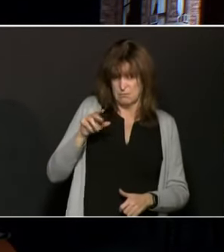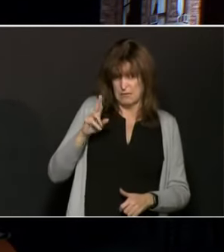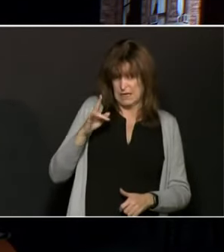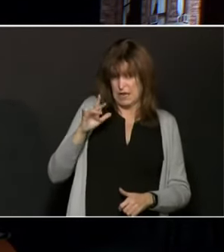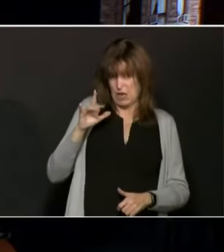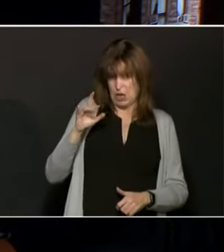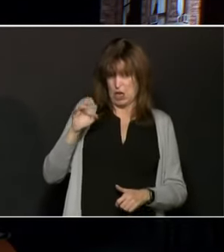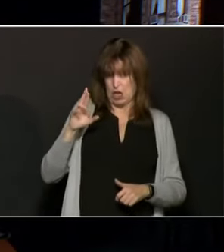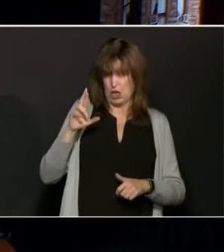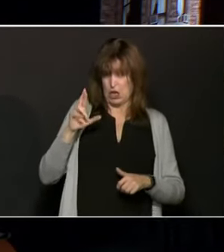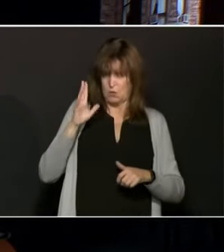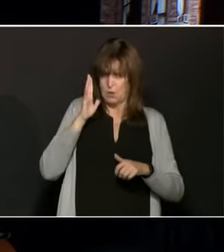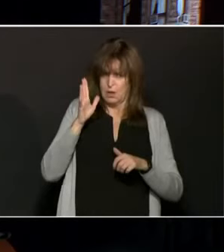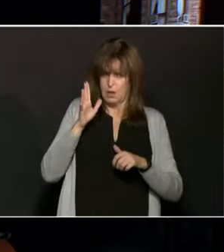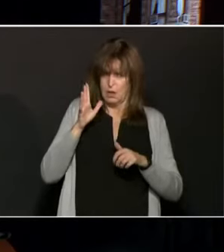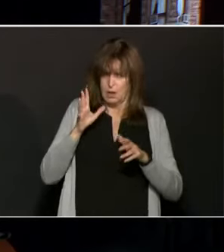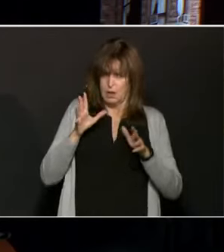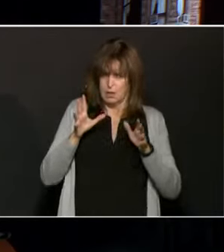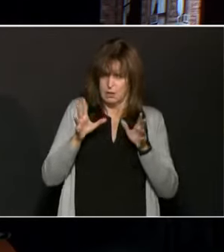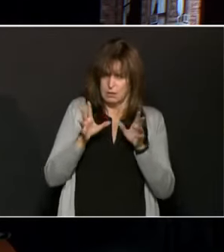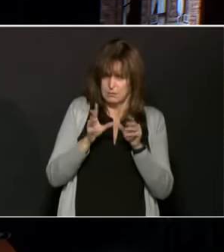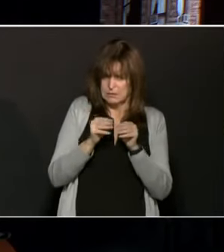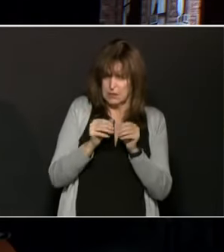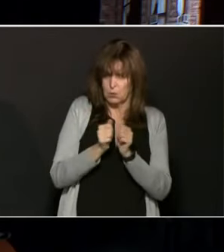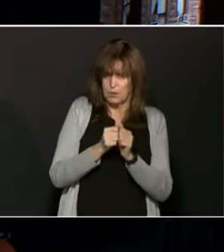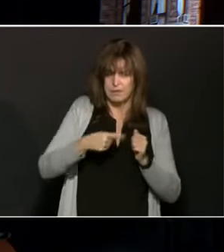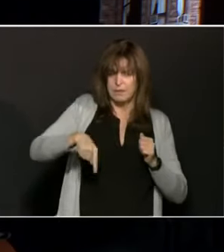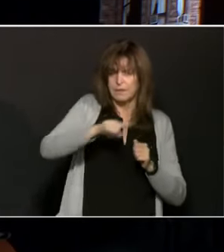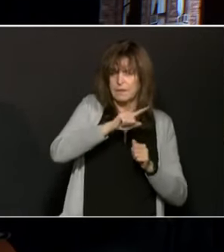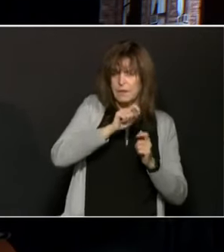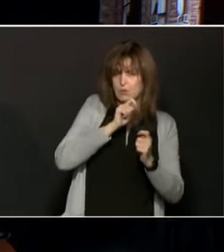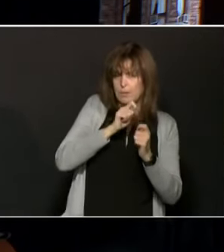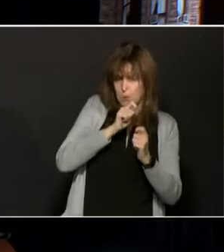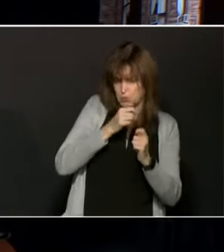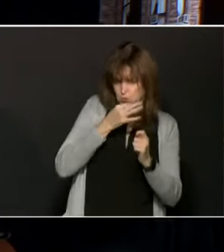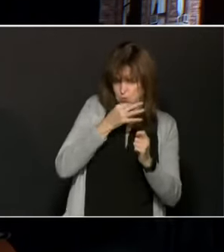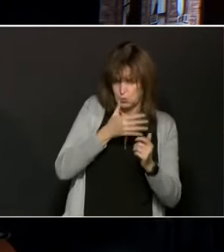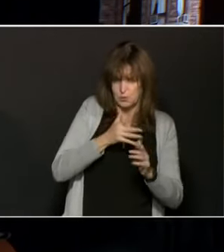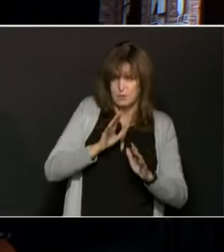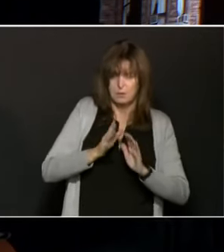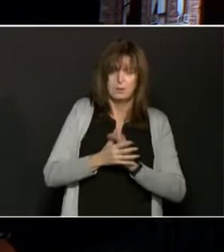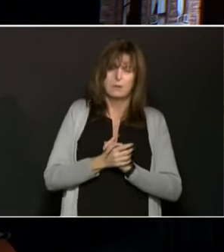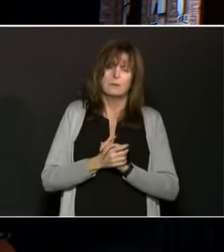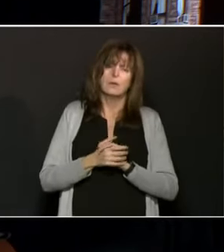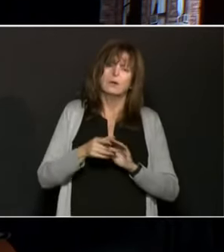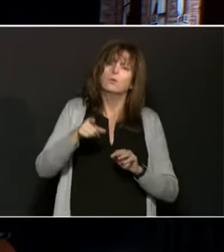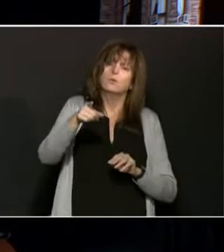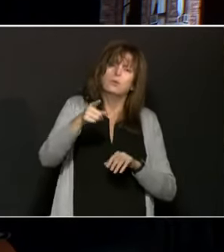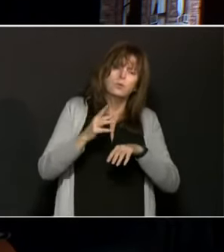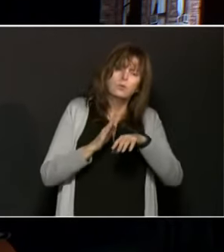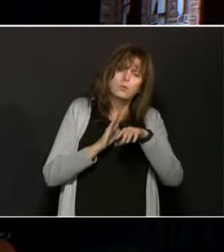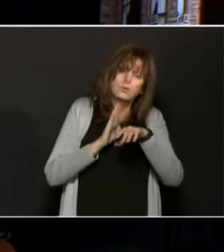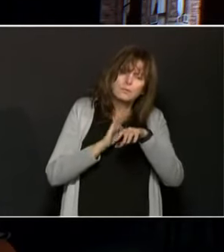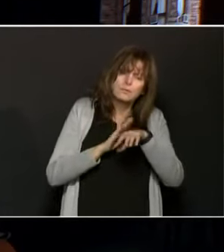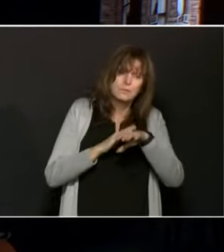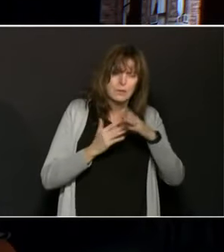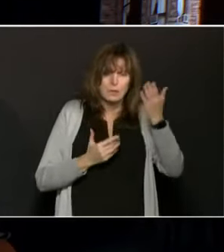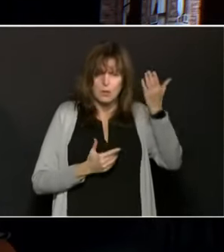what recommendations, if any, have you provided the Premier, his cabinet, the province, the task force